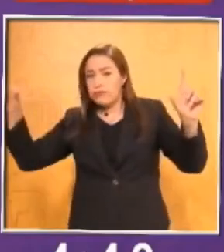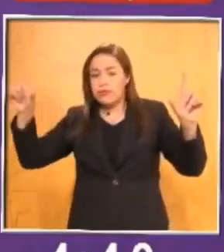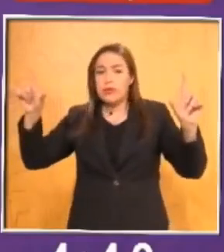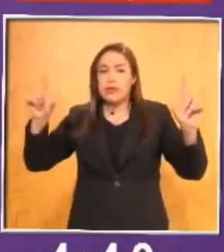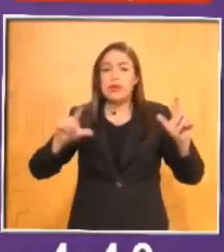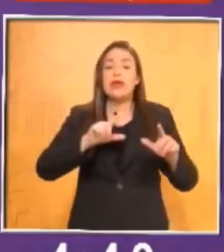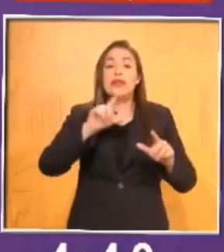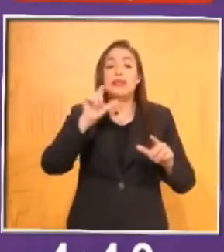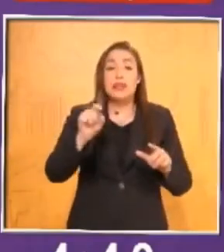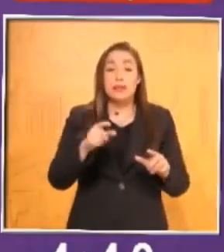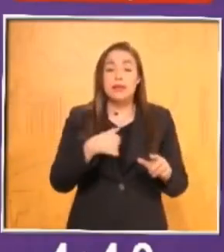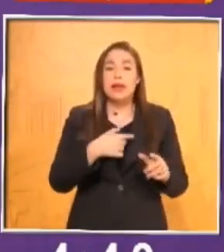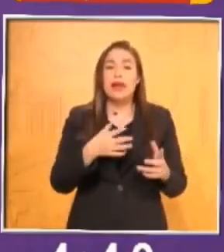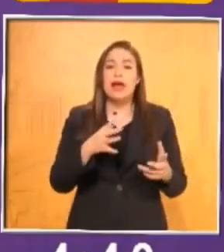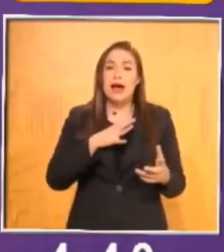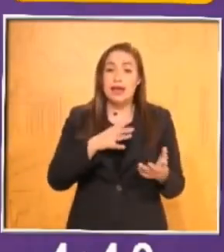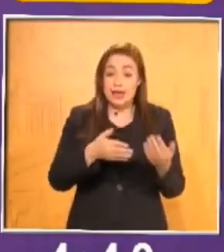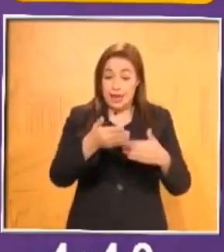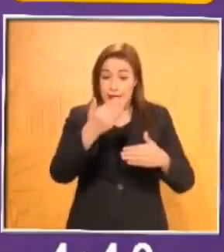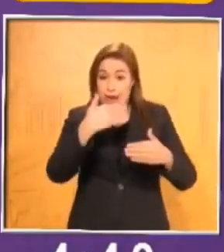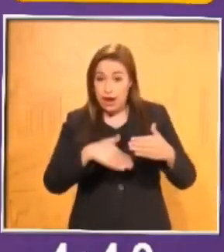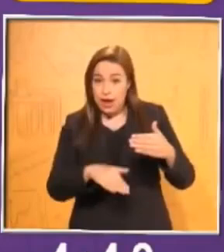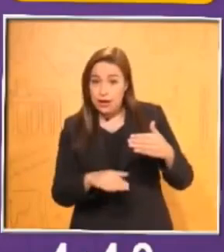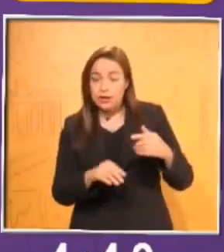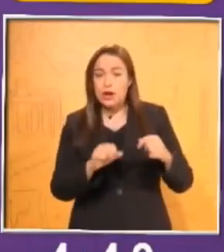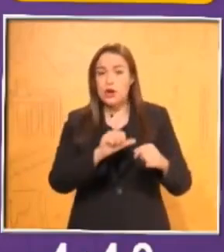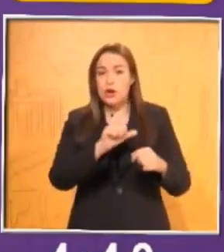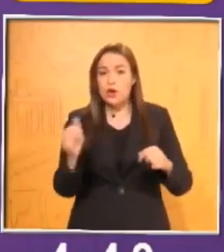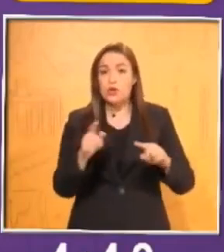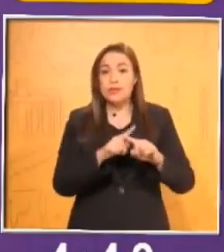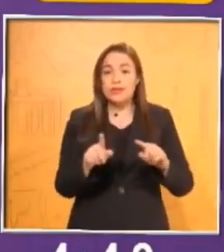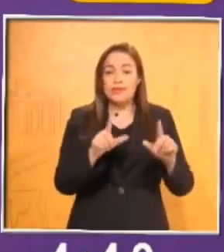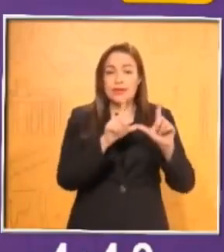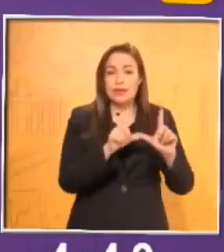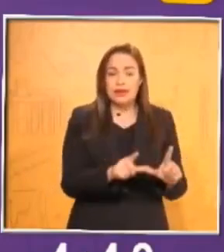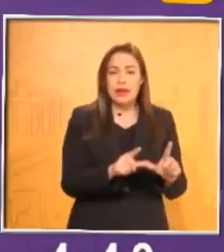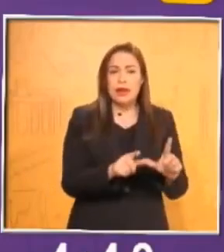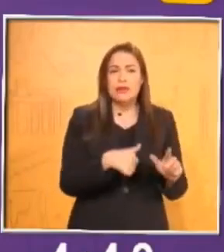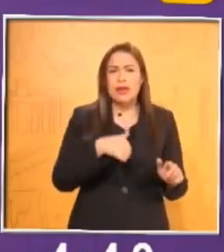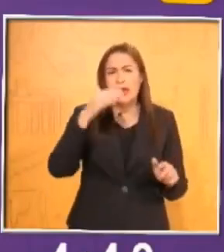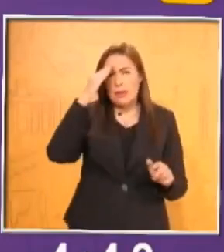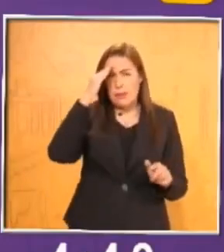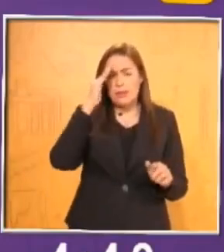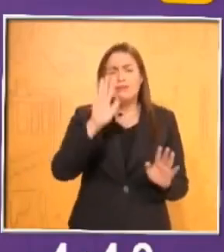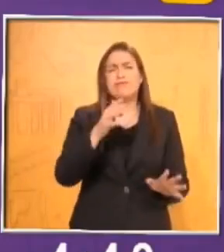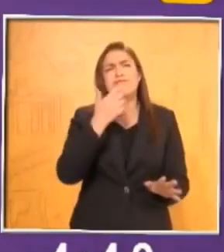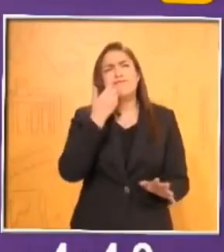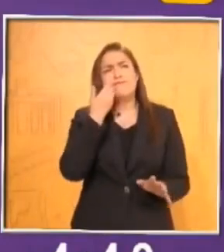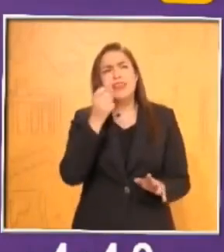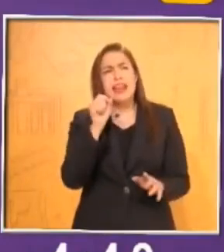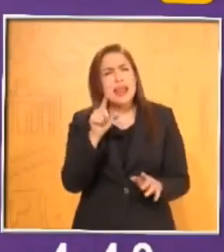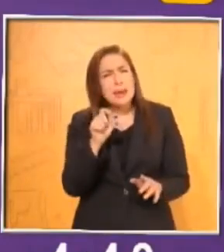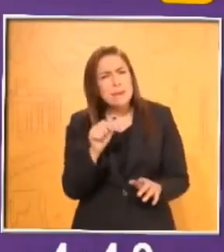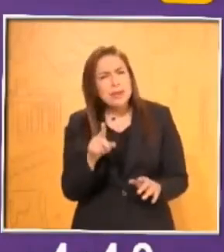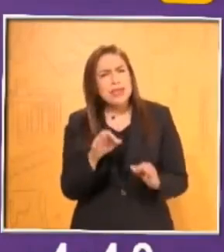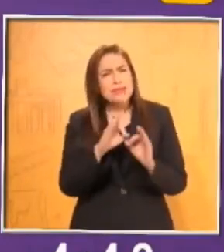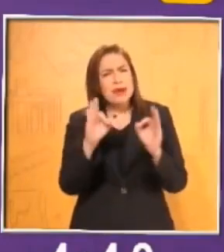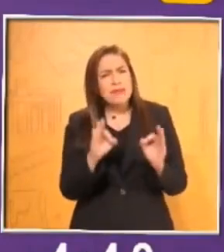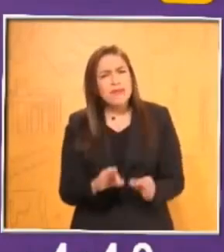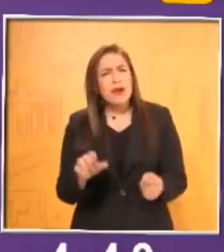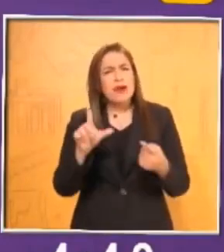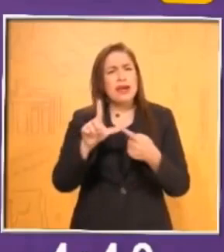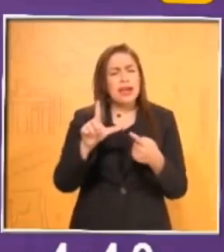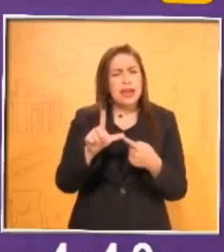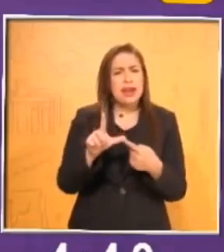to describe in the other panels with the same kind of letter in speech bubbles and thought